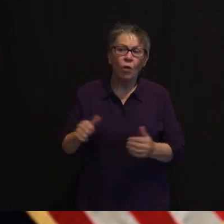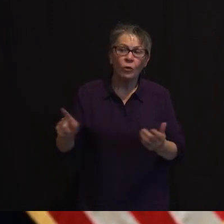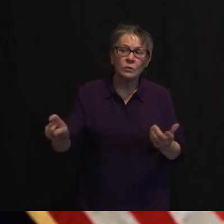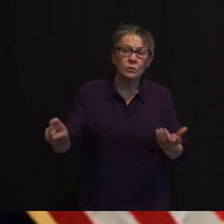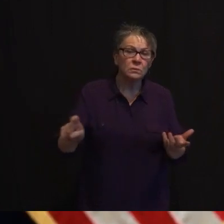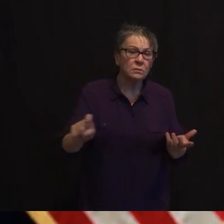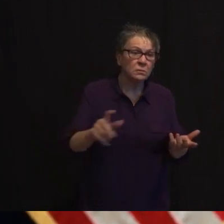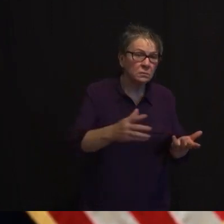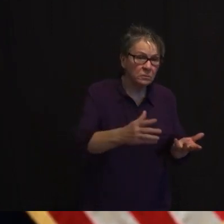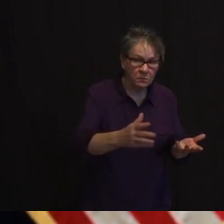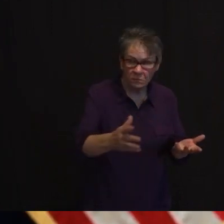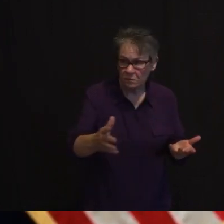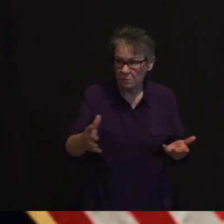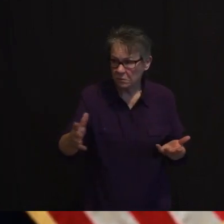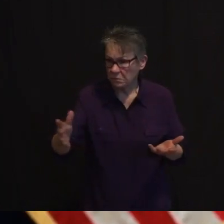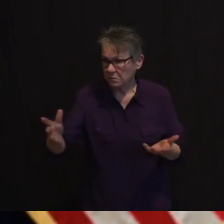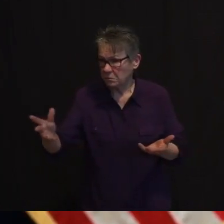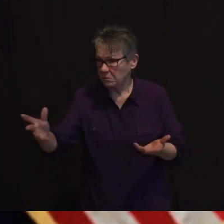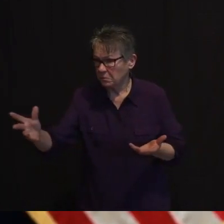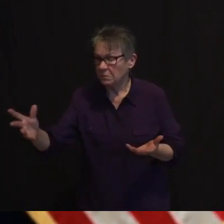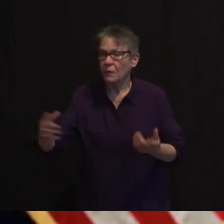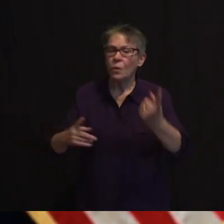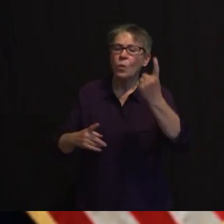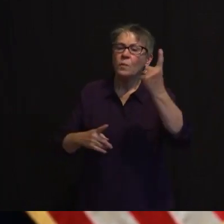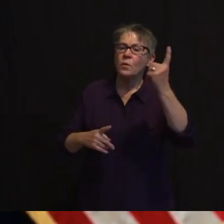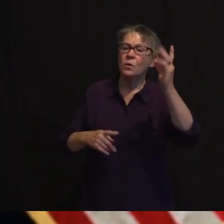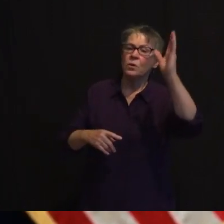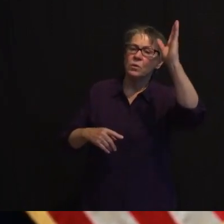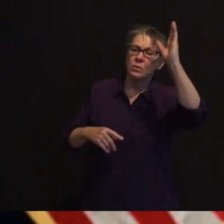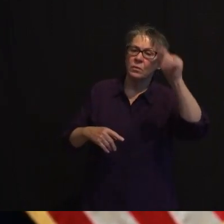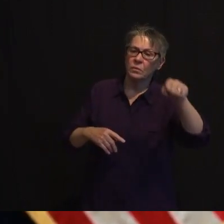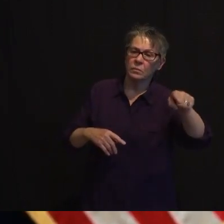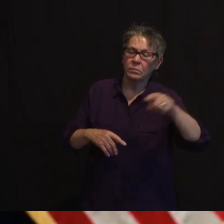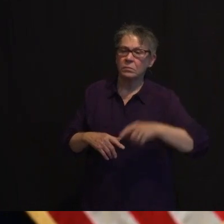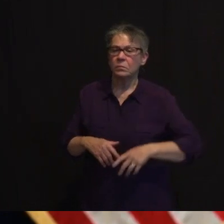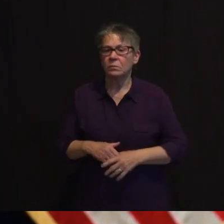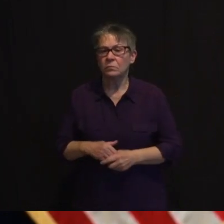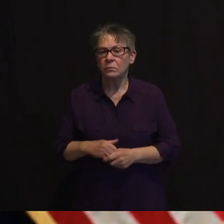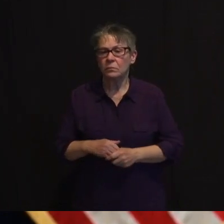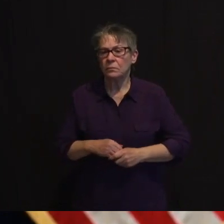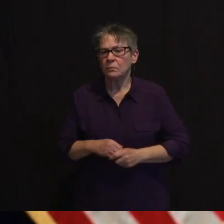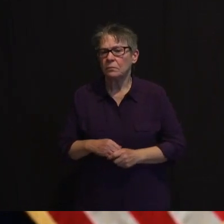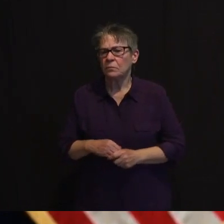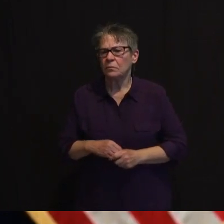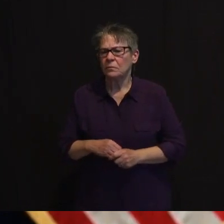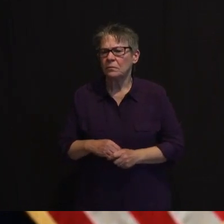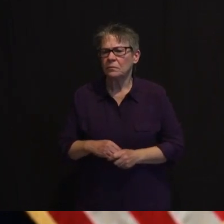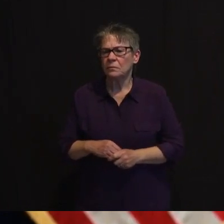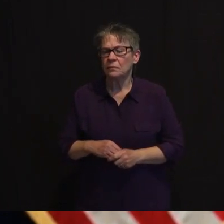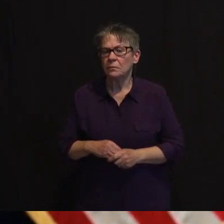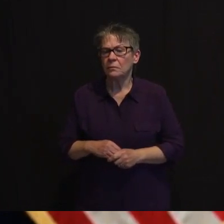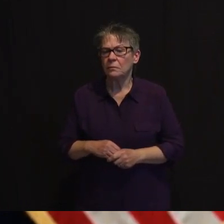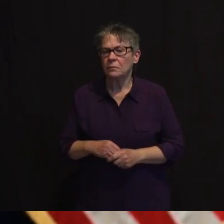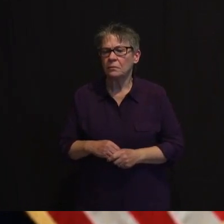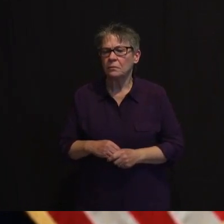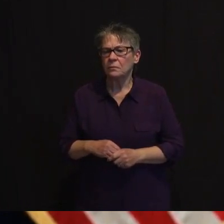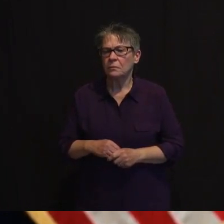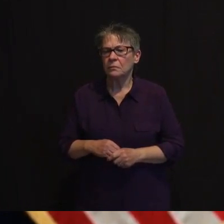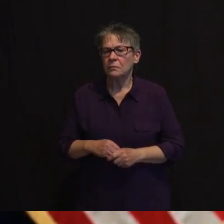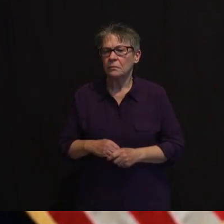In one of your comments over the weekend, Governor, you told renters who were being screwed over by their landlords to file a complaint with the state.